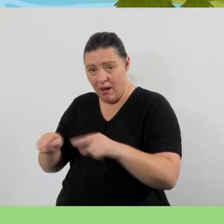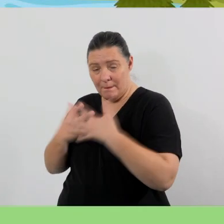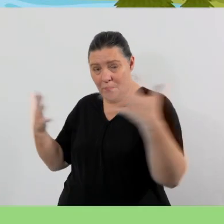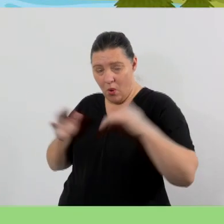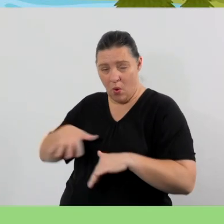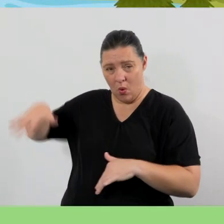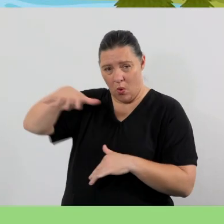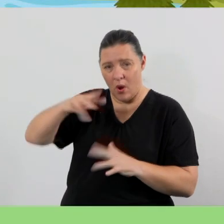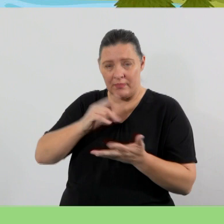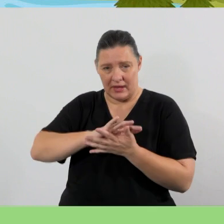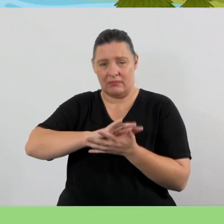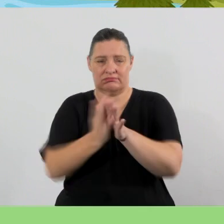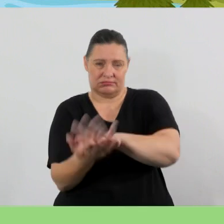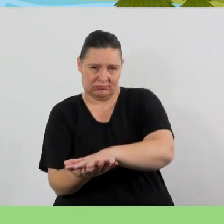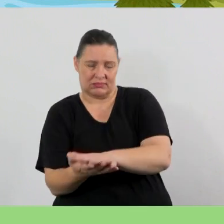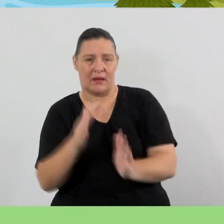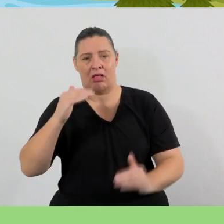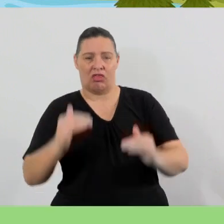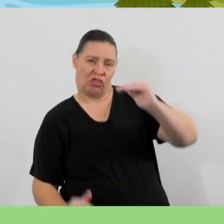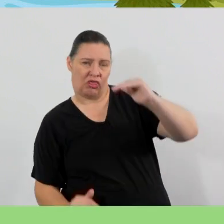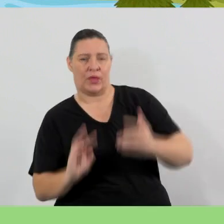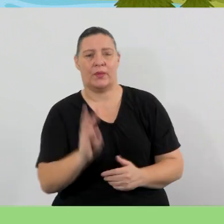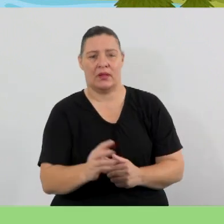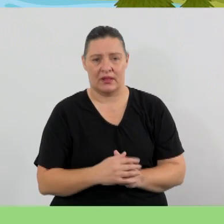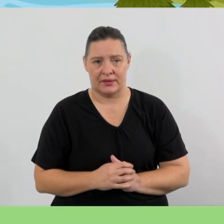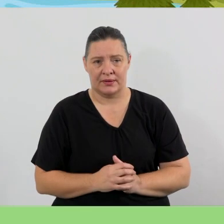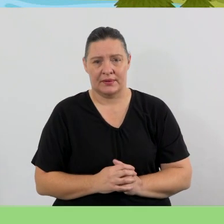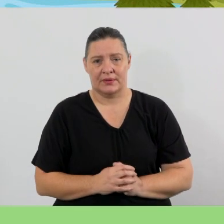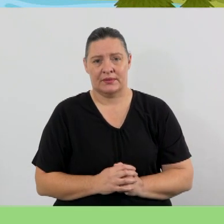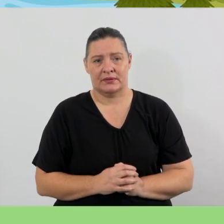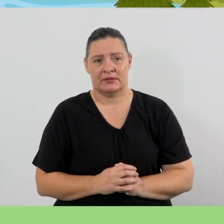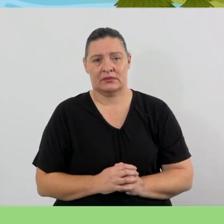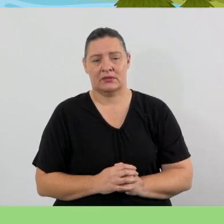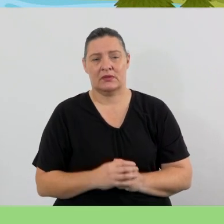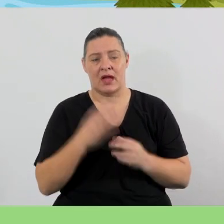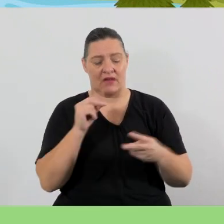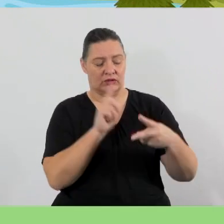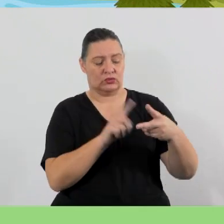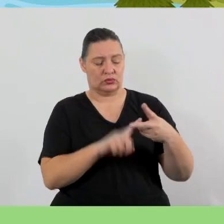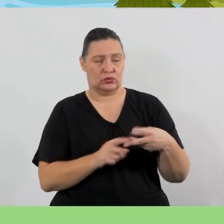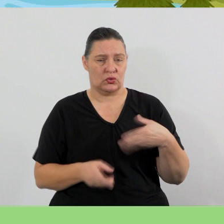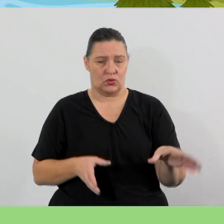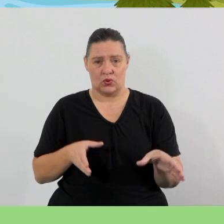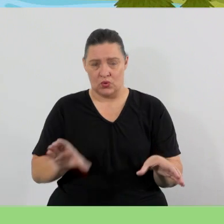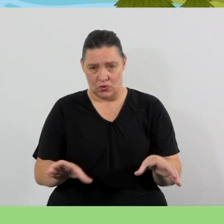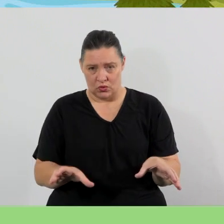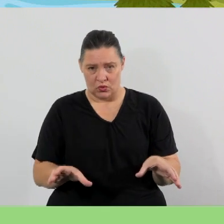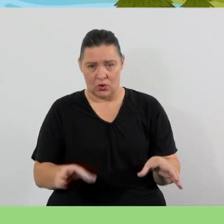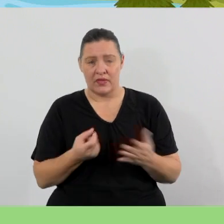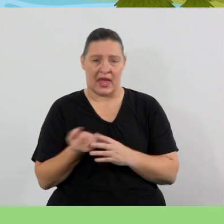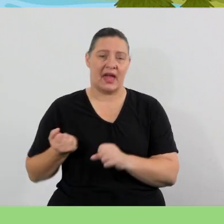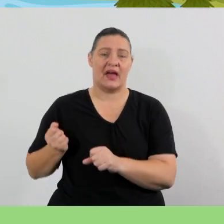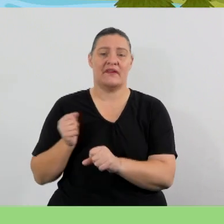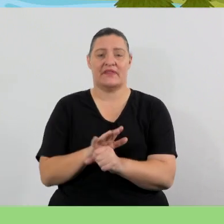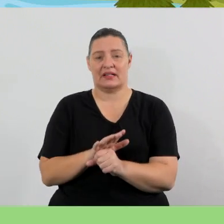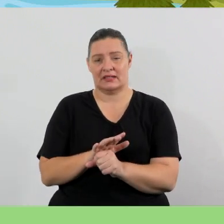environment, then the ecosystem will be imbalanced. So we have two types of factors